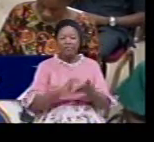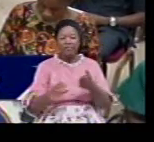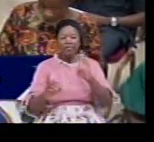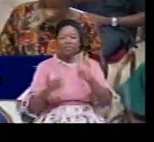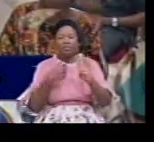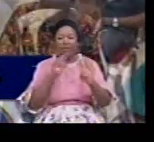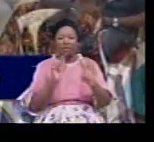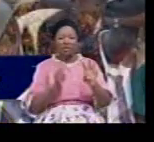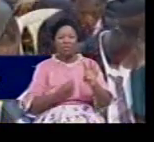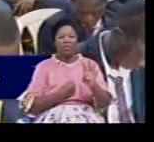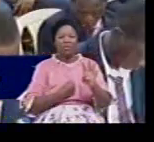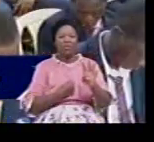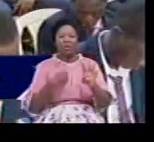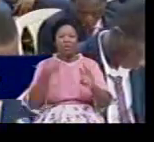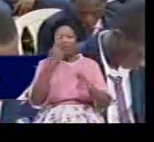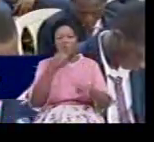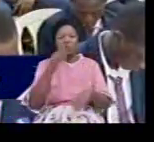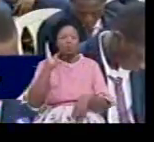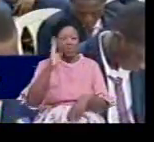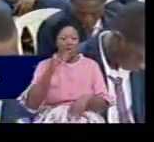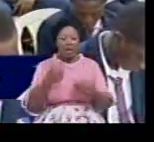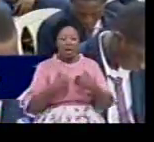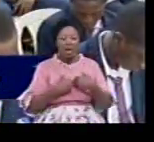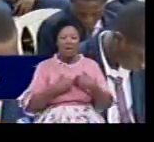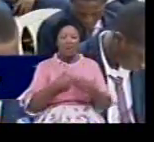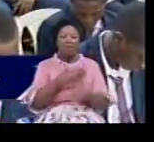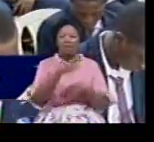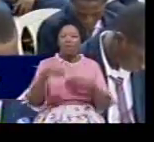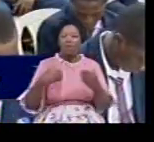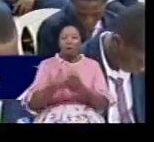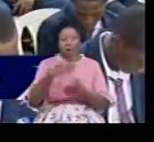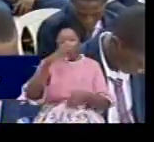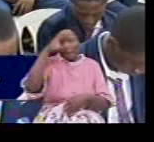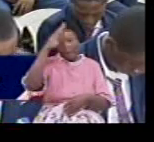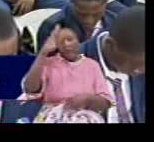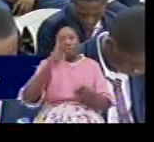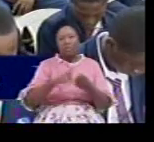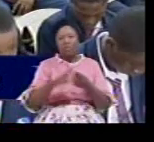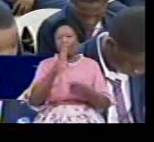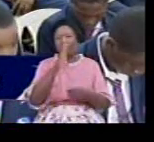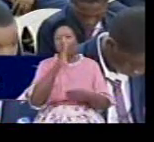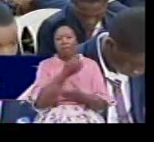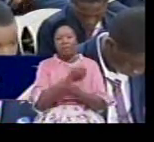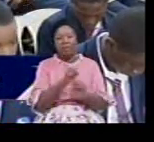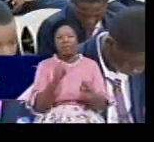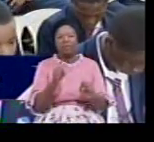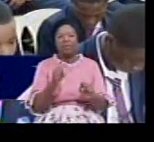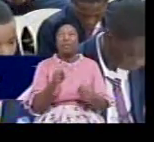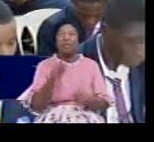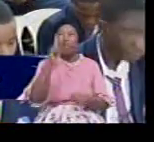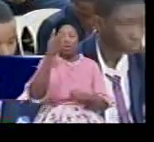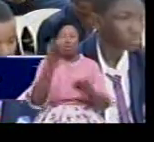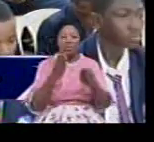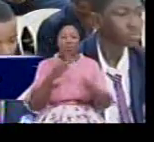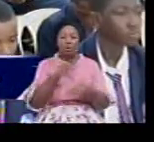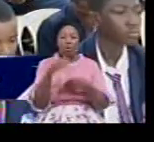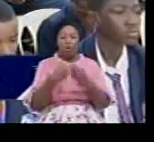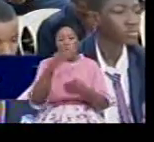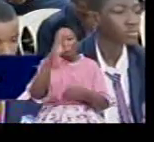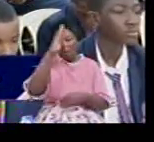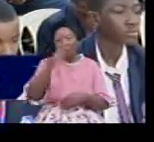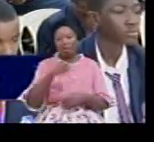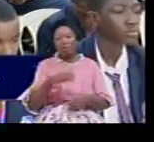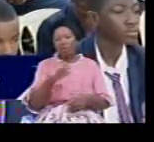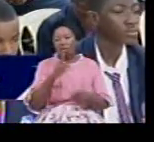us, "Who will have all men to be saved." He wants all men to get saved. He wants